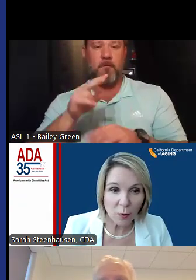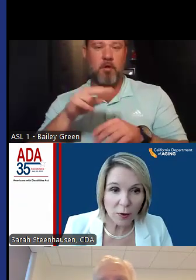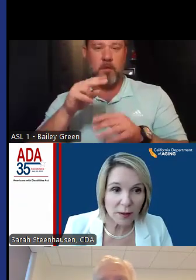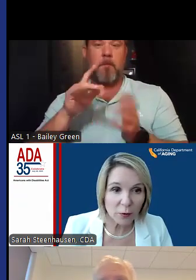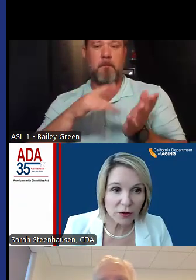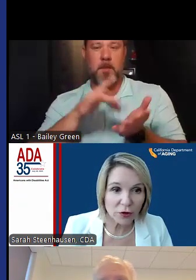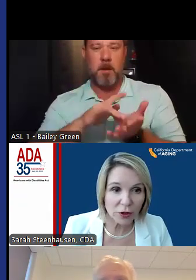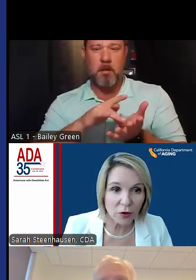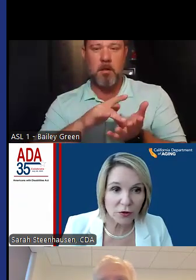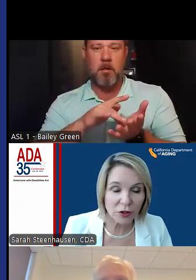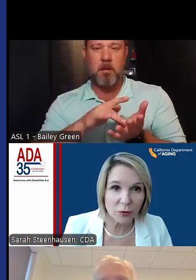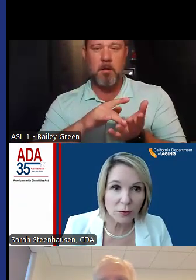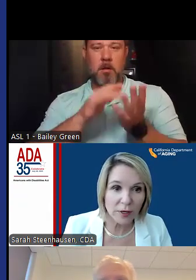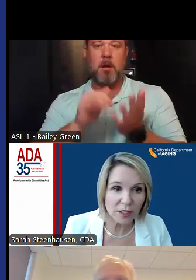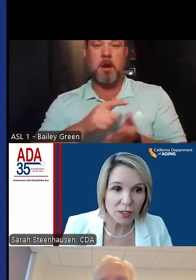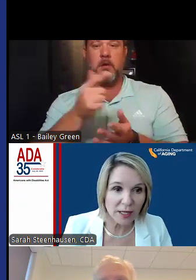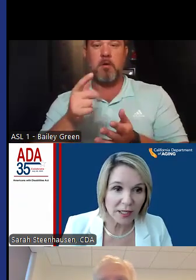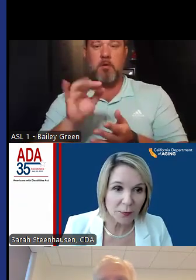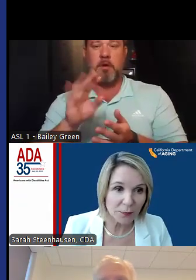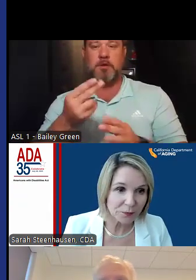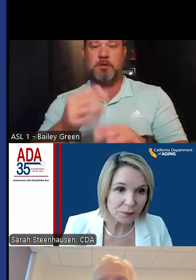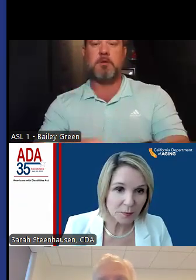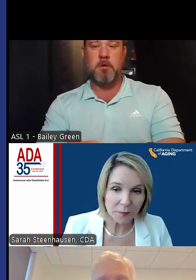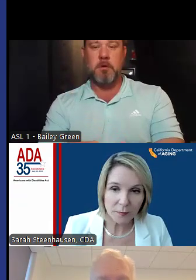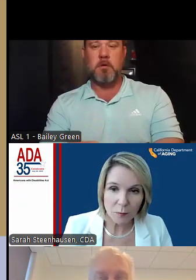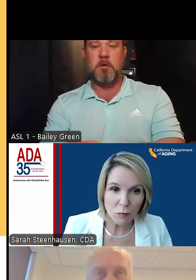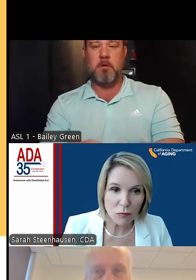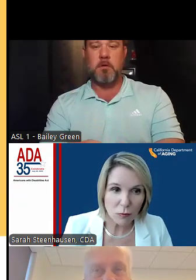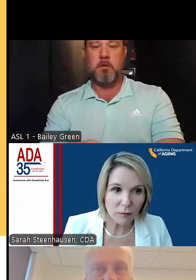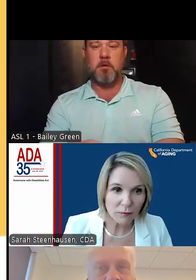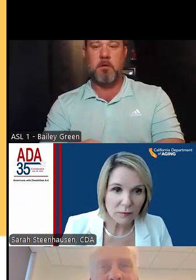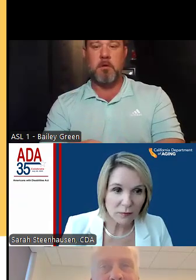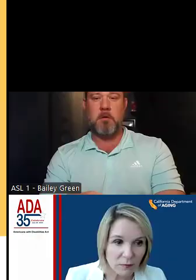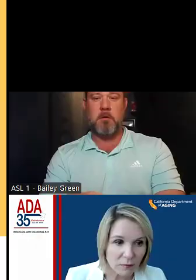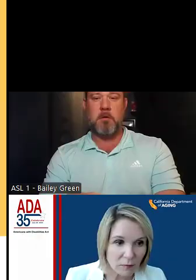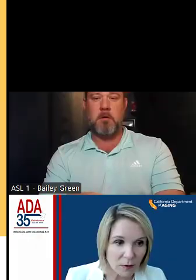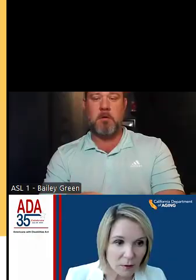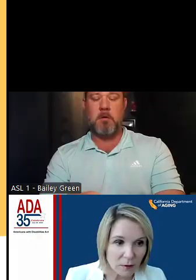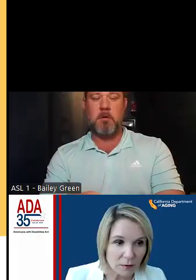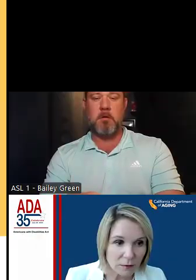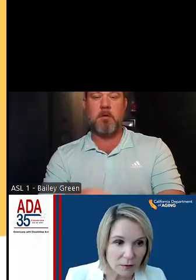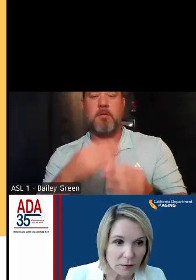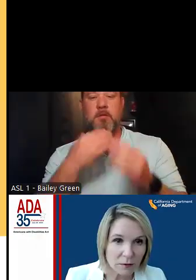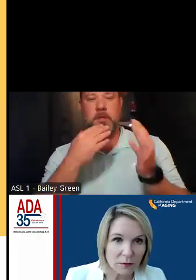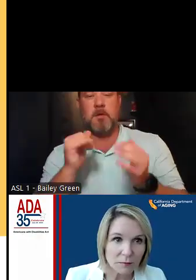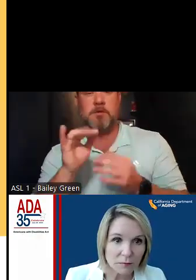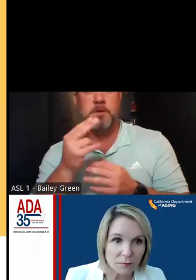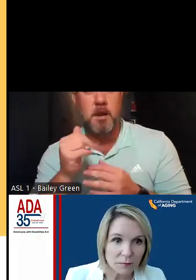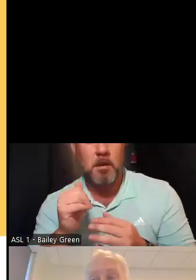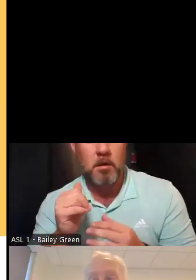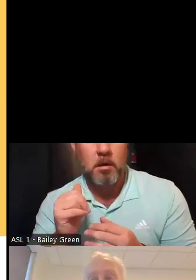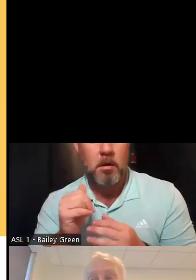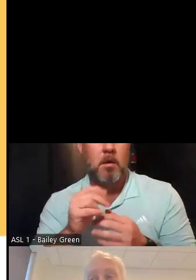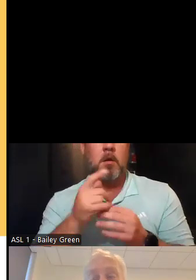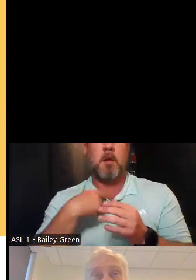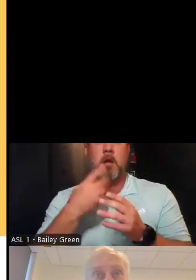at this point, I'm going to turn it over to you, Rich. Thank you. Thank you, Sarah. I'd like to start by acknowledging my